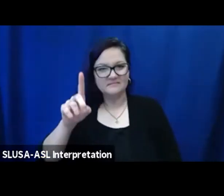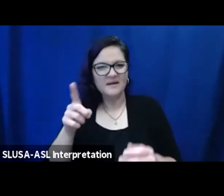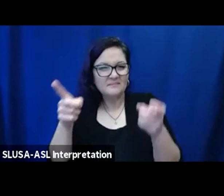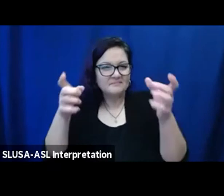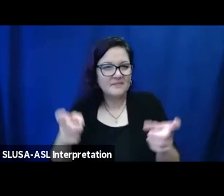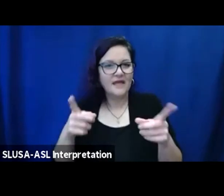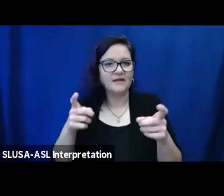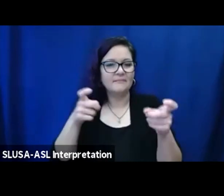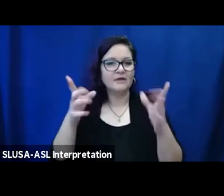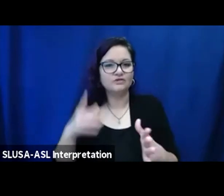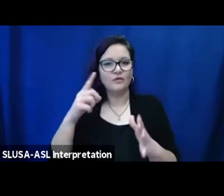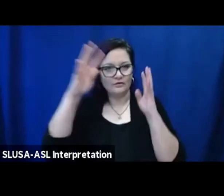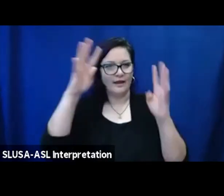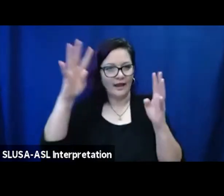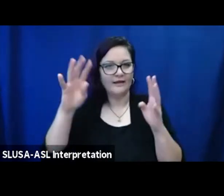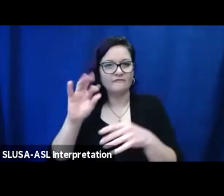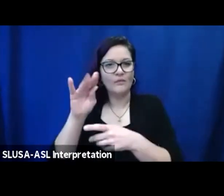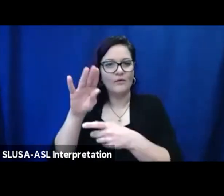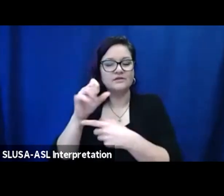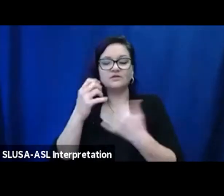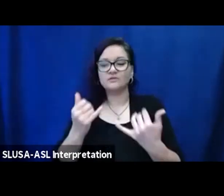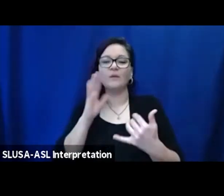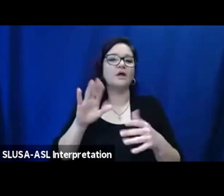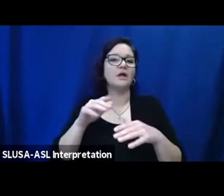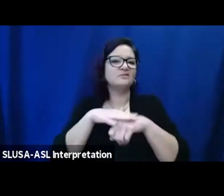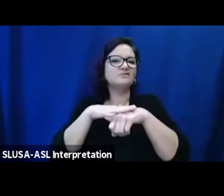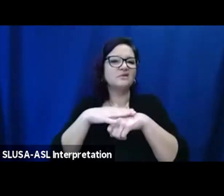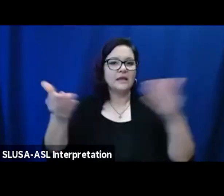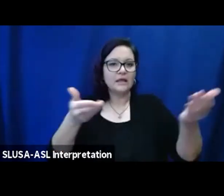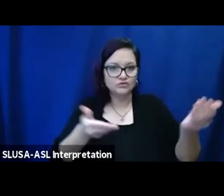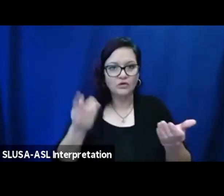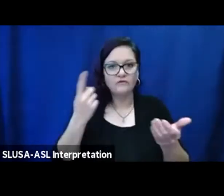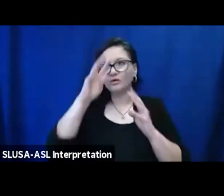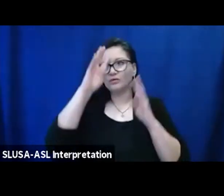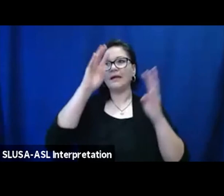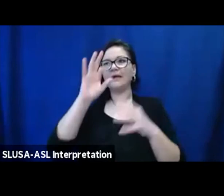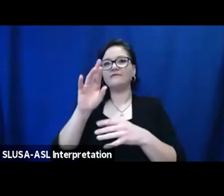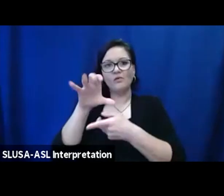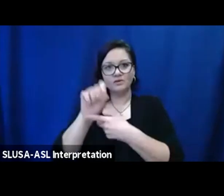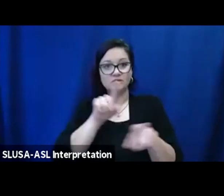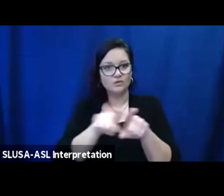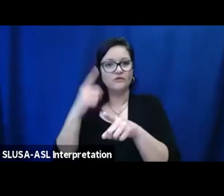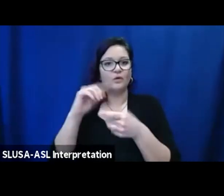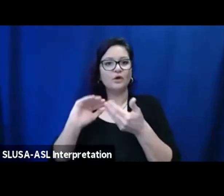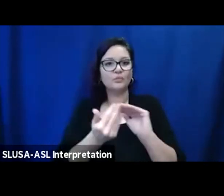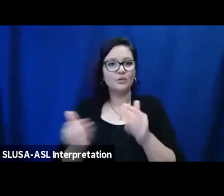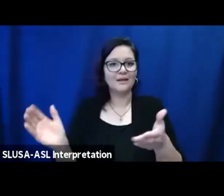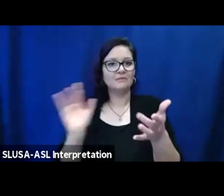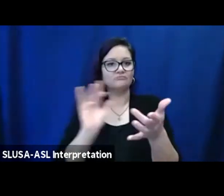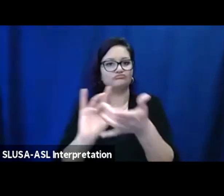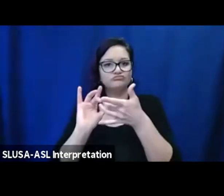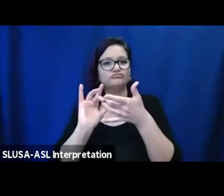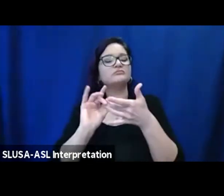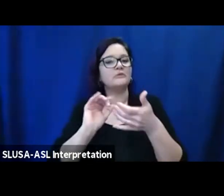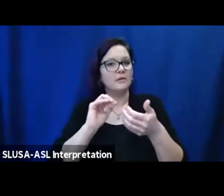Forces. So I will be doing just a little bit of introduction to Creative Forces and to our Community Connections projects.